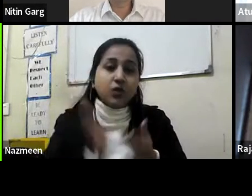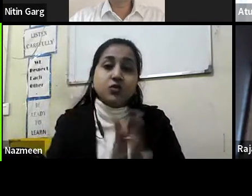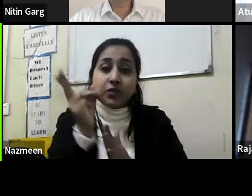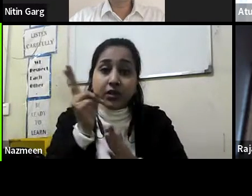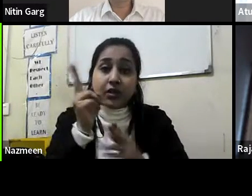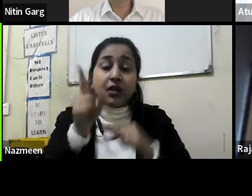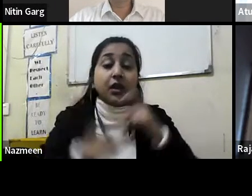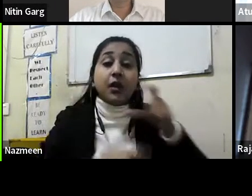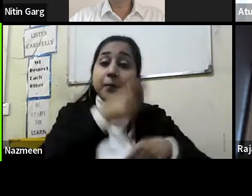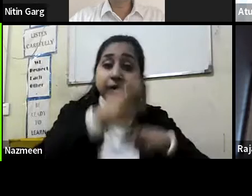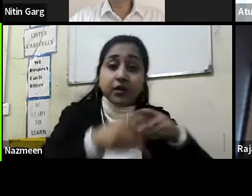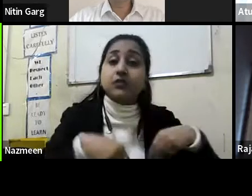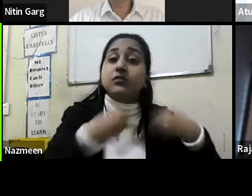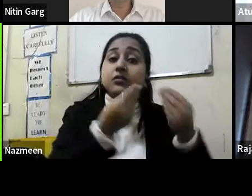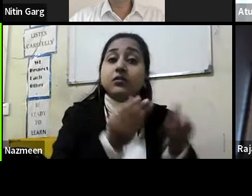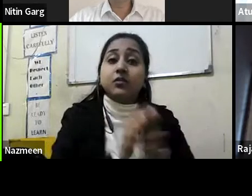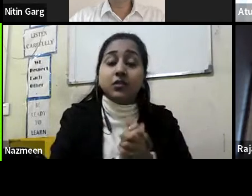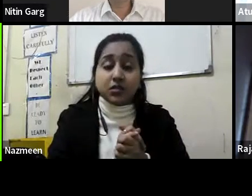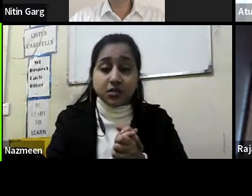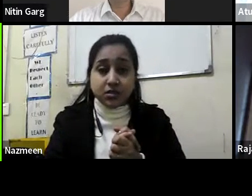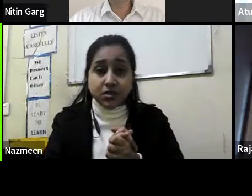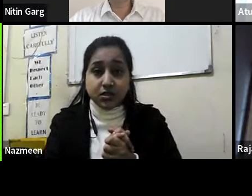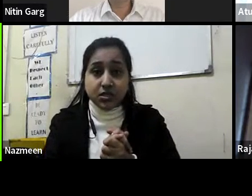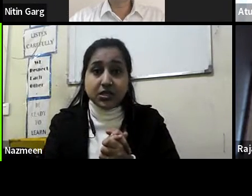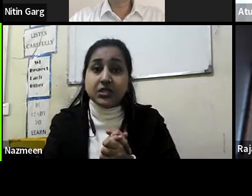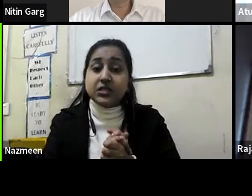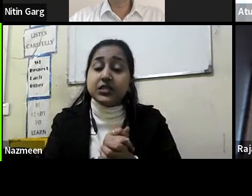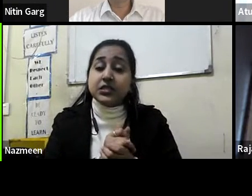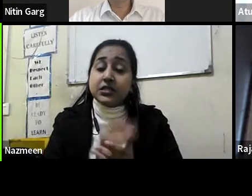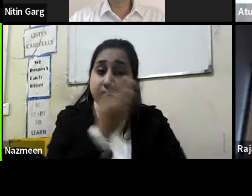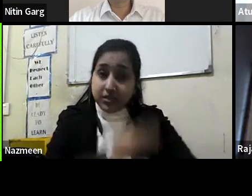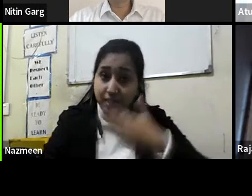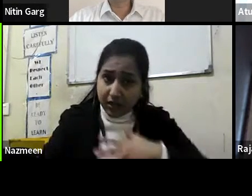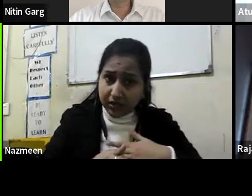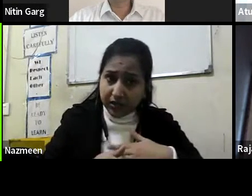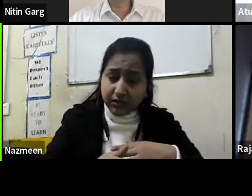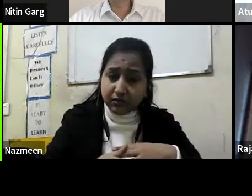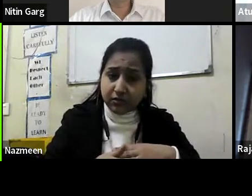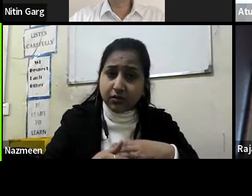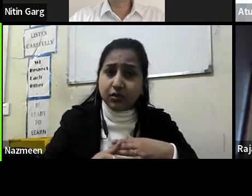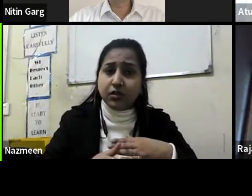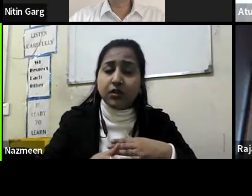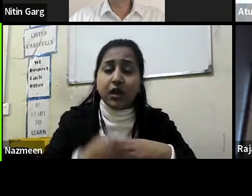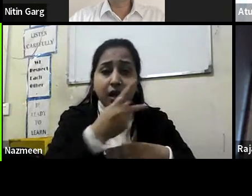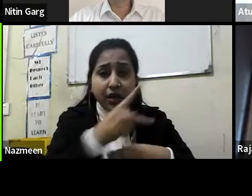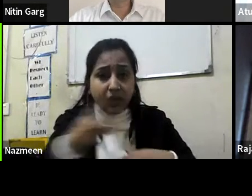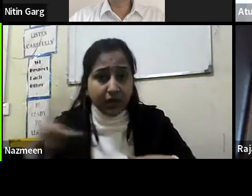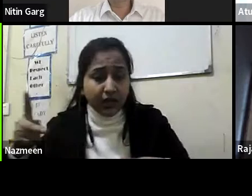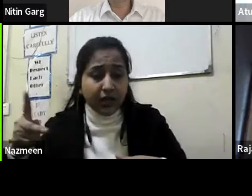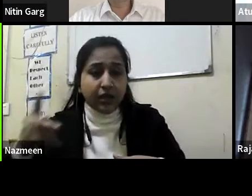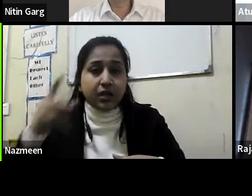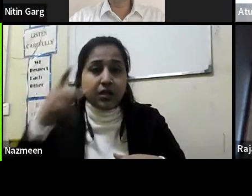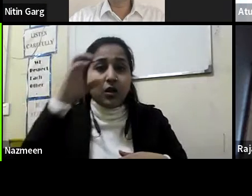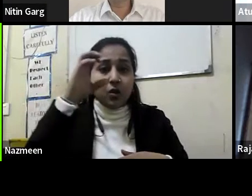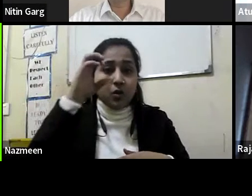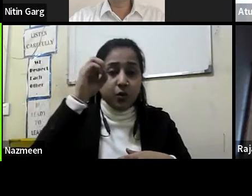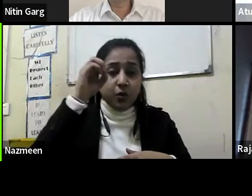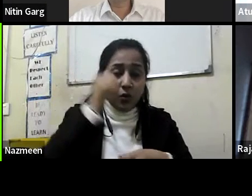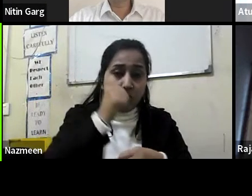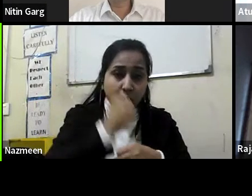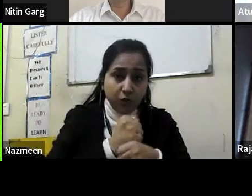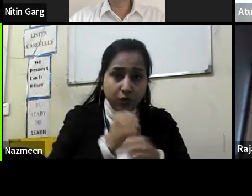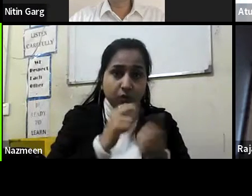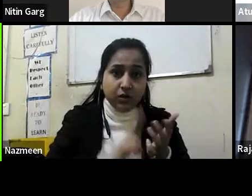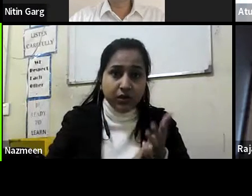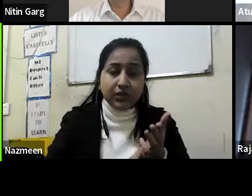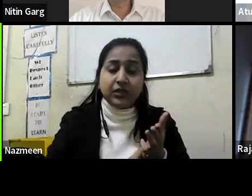Why can't a Sarthak graduate lead a company like Cognizant? I was very happy to see Cognizant participate because